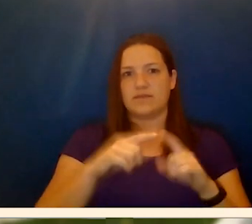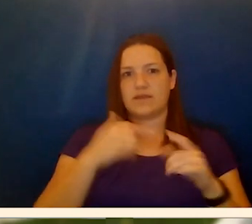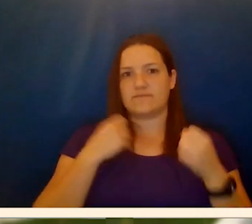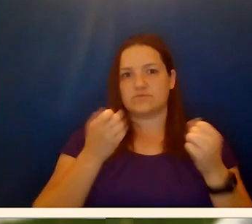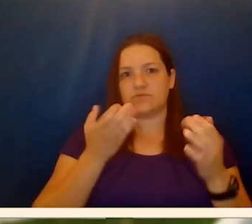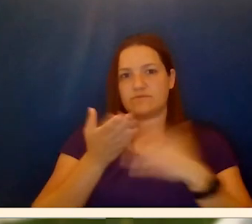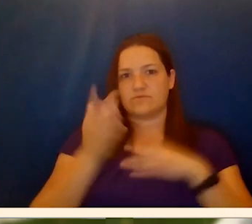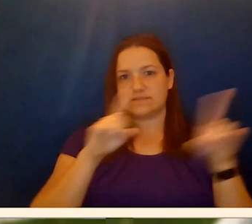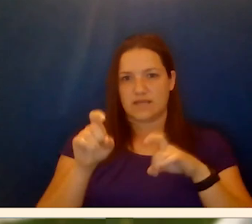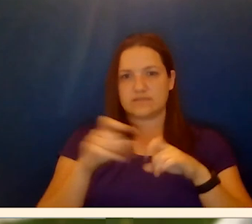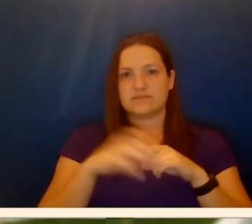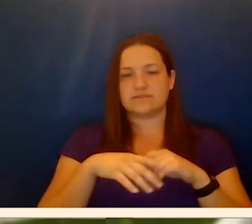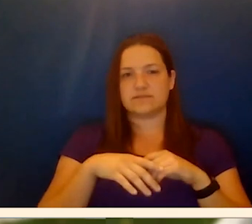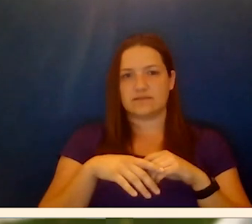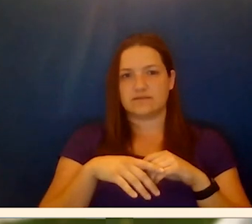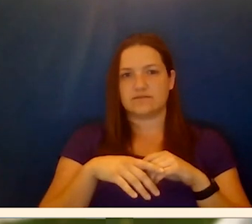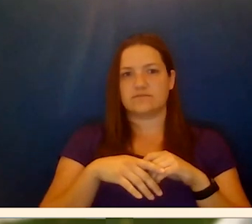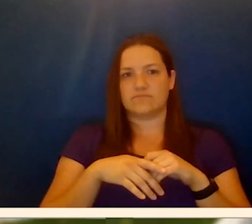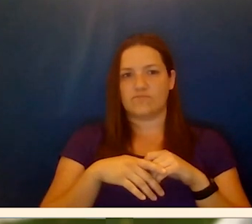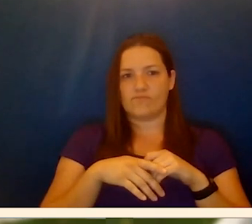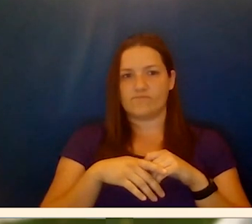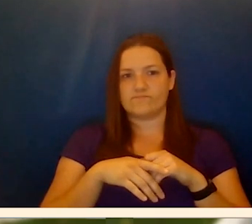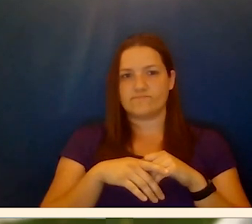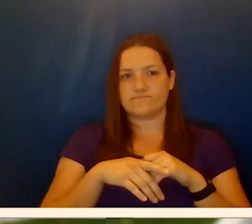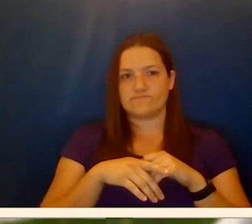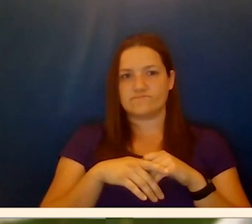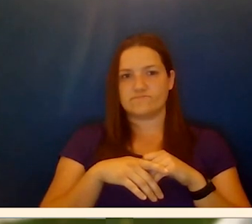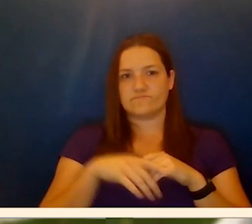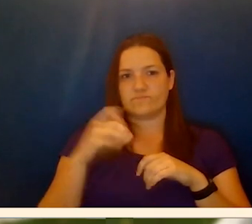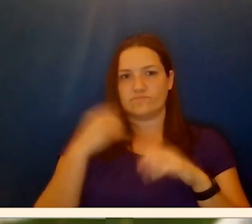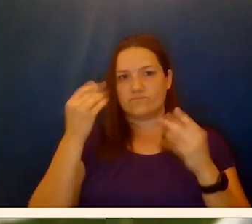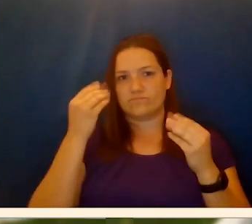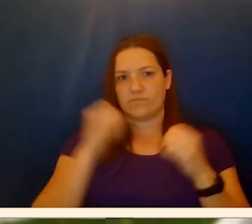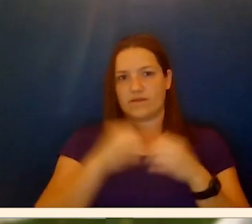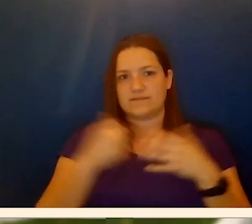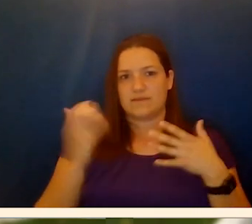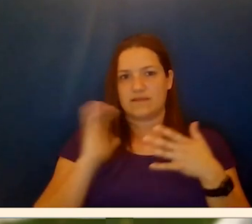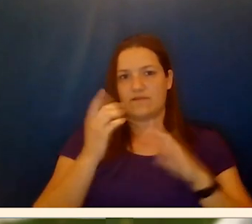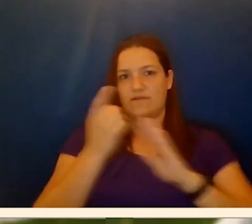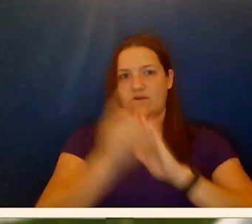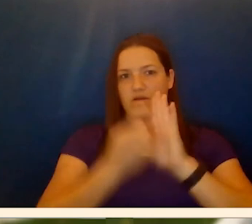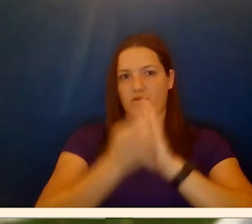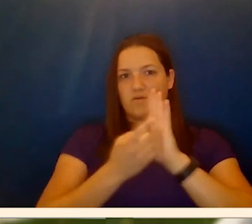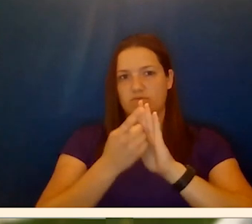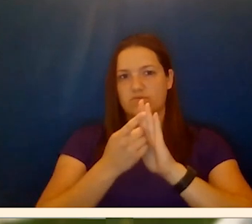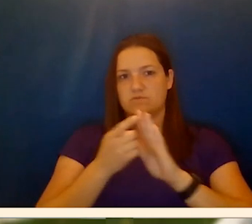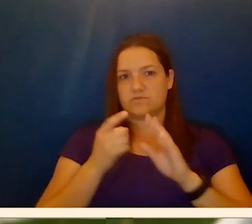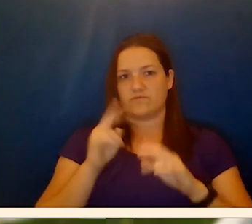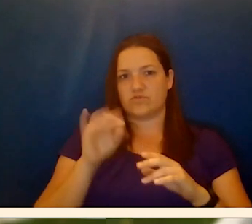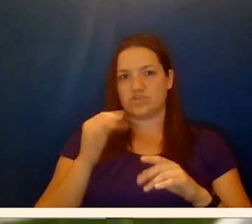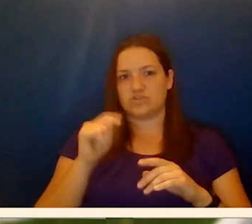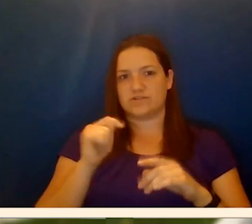Okay. Have we considered expanding the hours of our urgent cares? Yes, because I think they